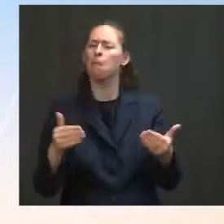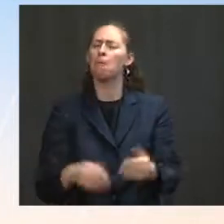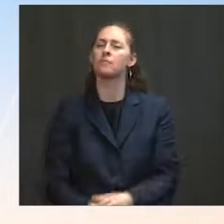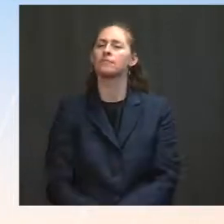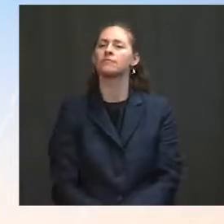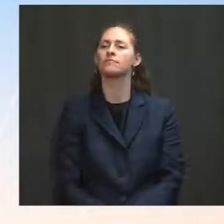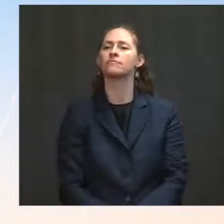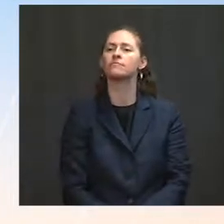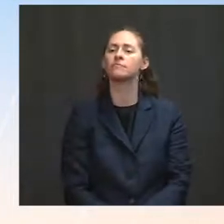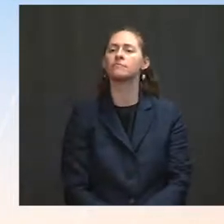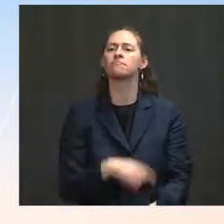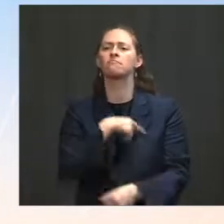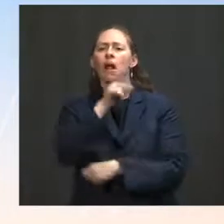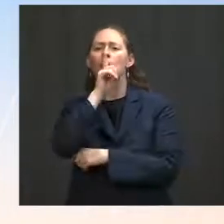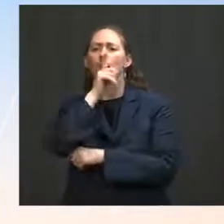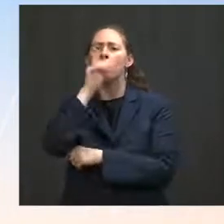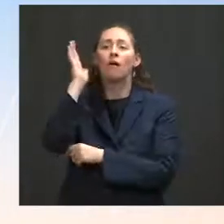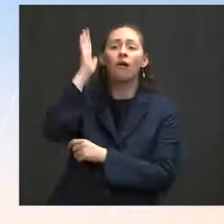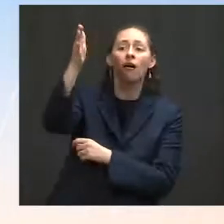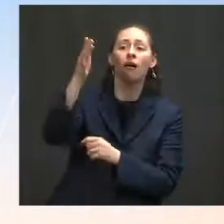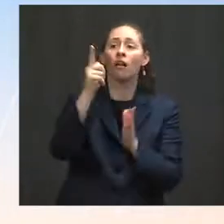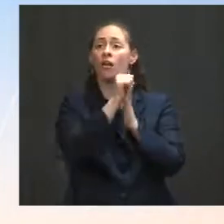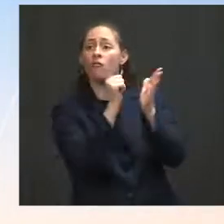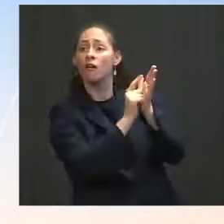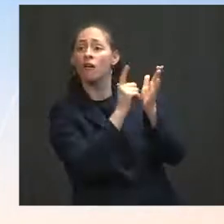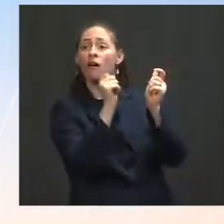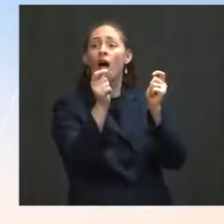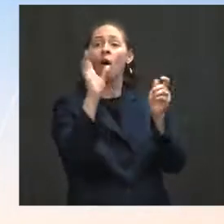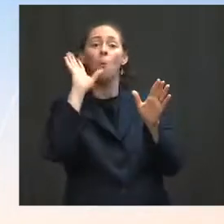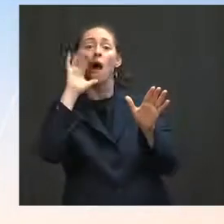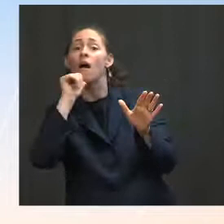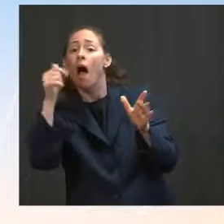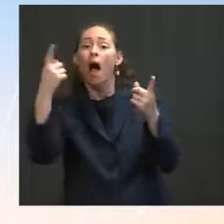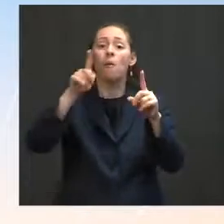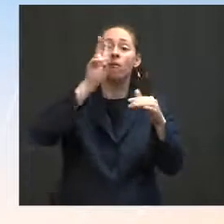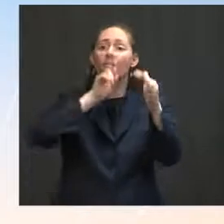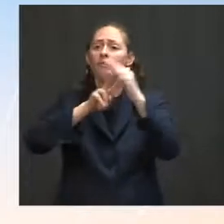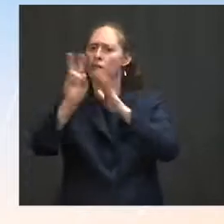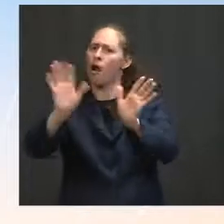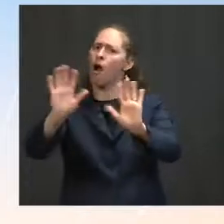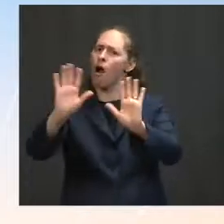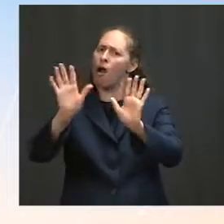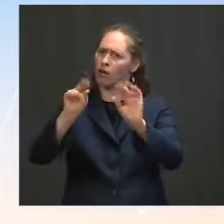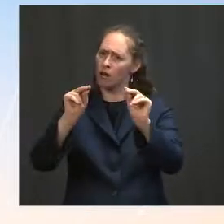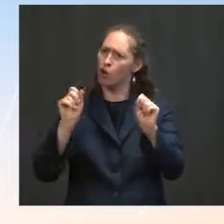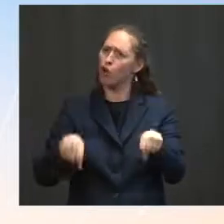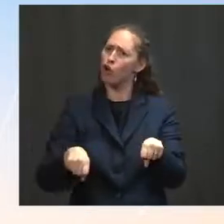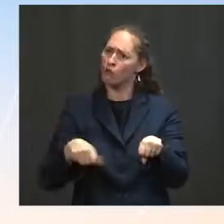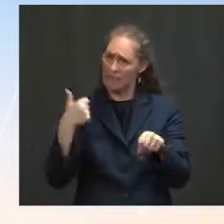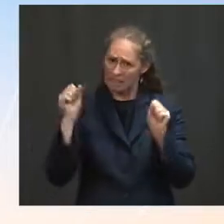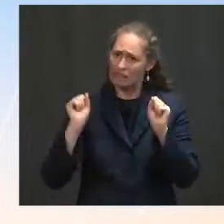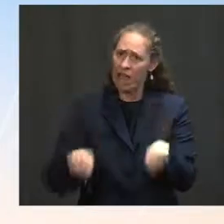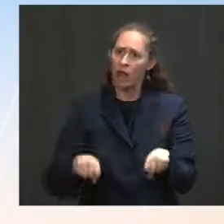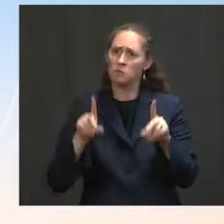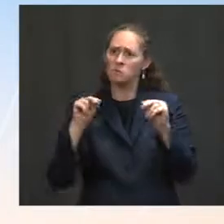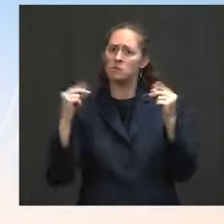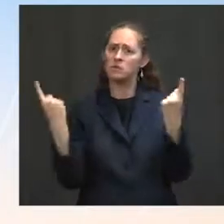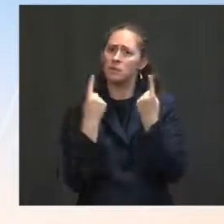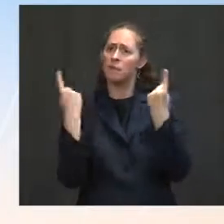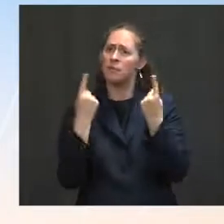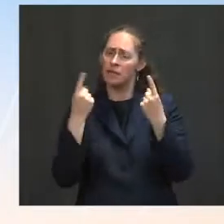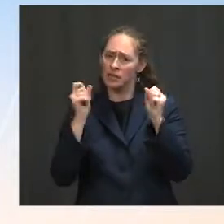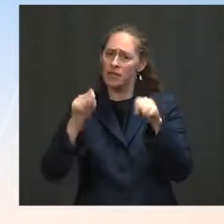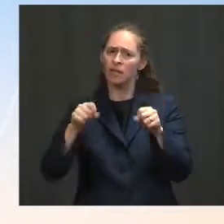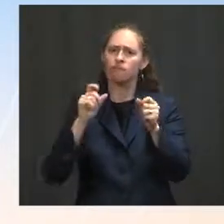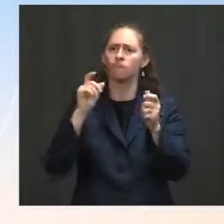discussions with Congress should they want to pursue them, but these are actions he could take that could have a huge immediate impact on the American people. Go